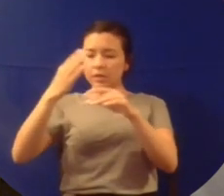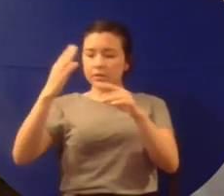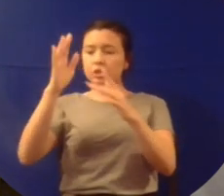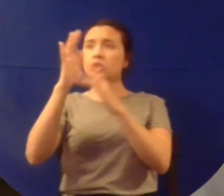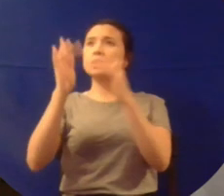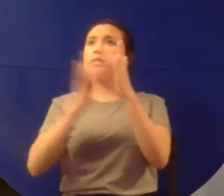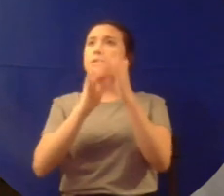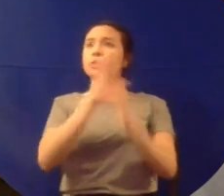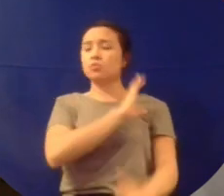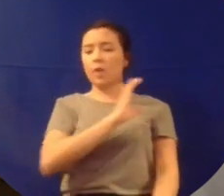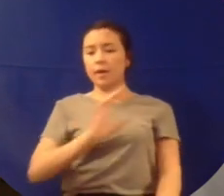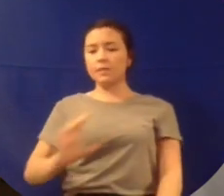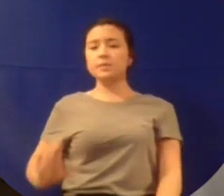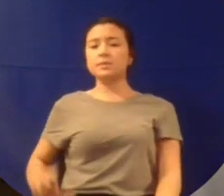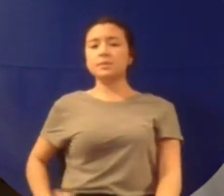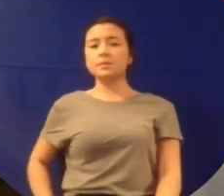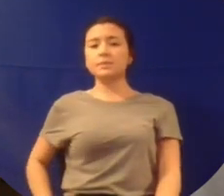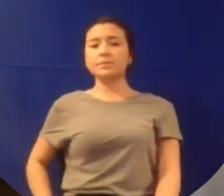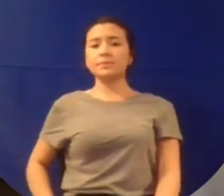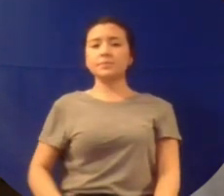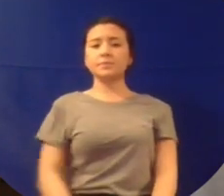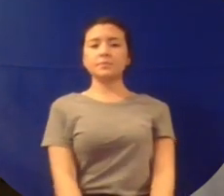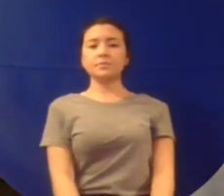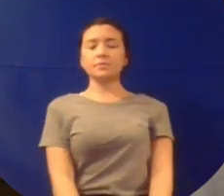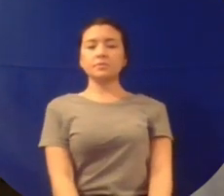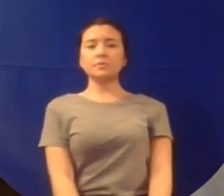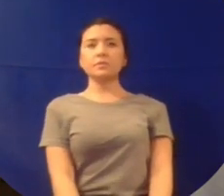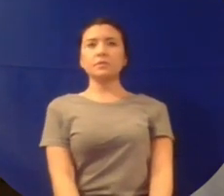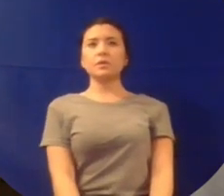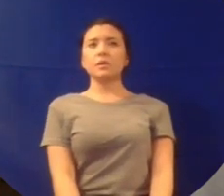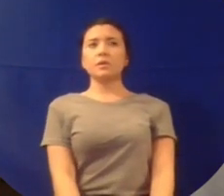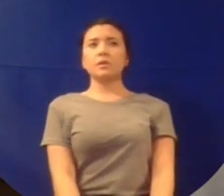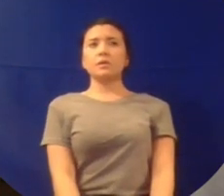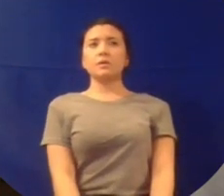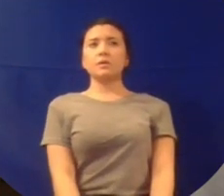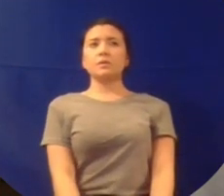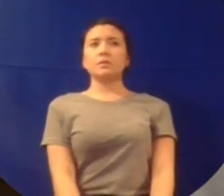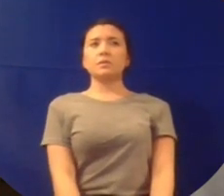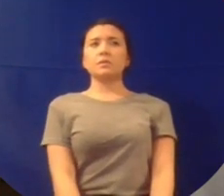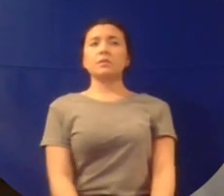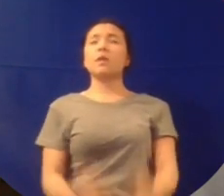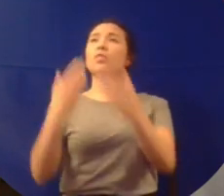you through your Son, Jesus Christ.